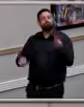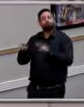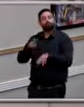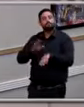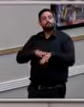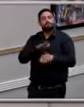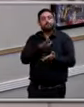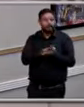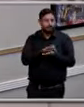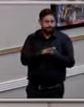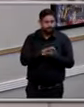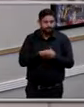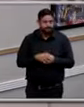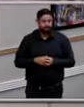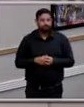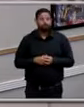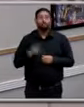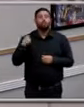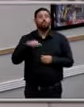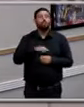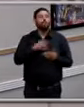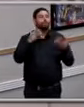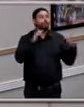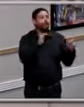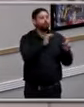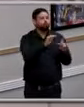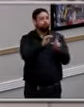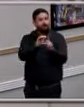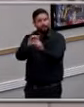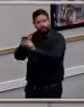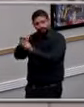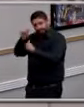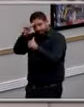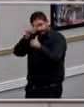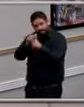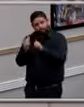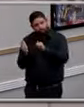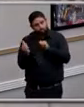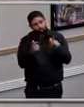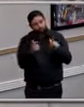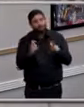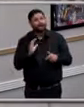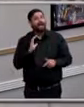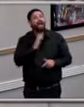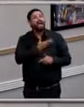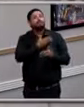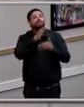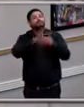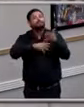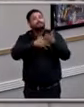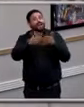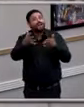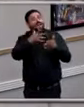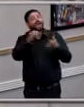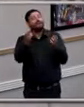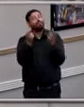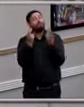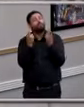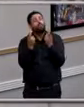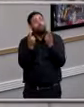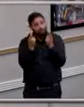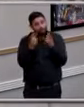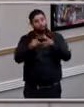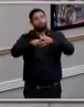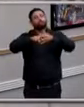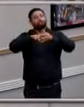campus. We want to remind everyone that our schedule is, and our hopes are, that we start with